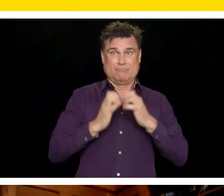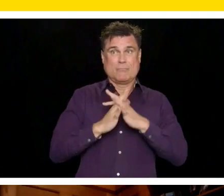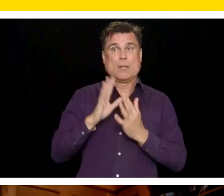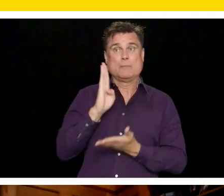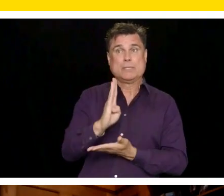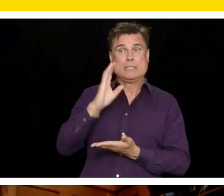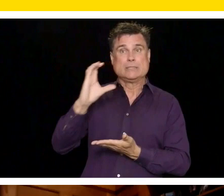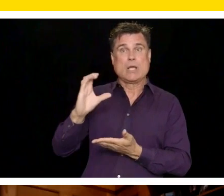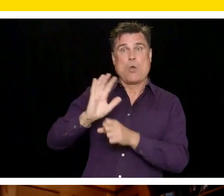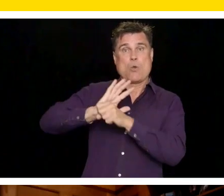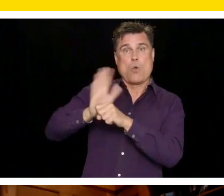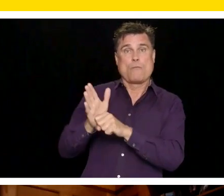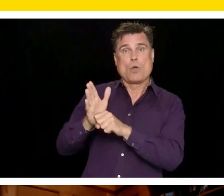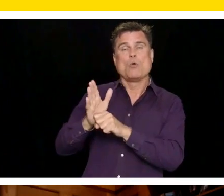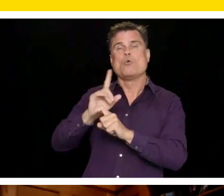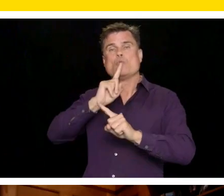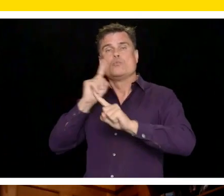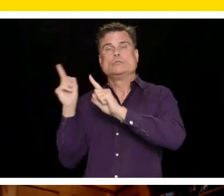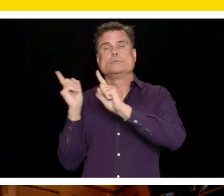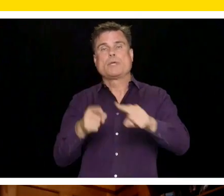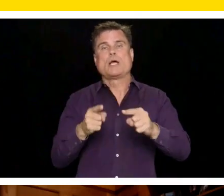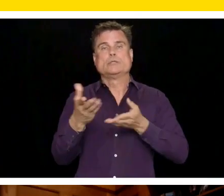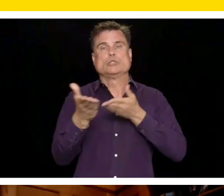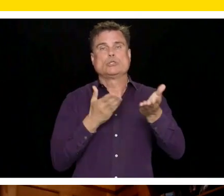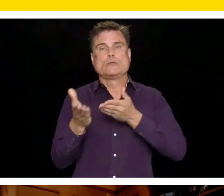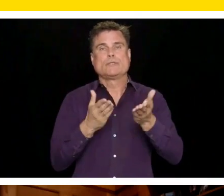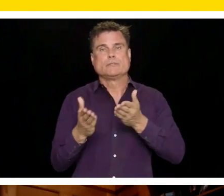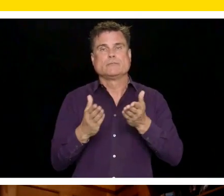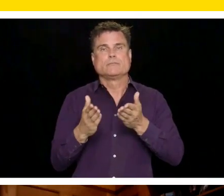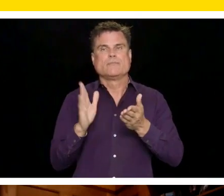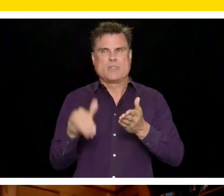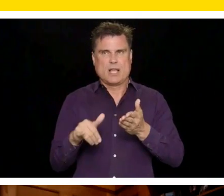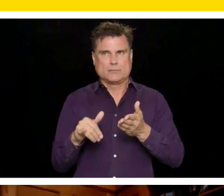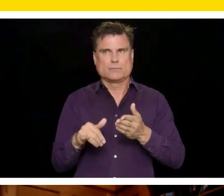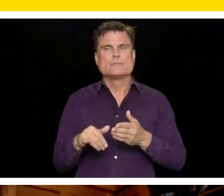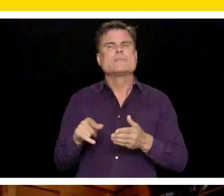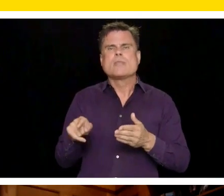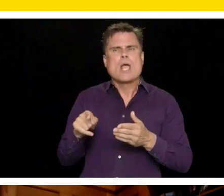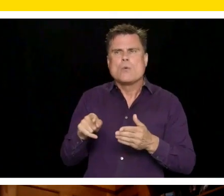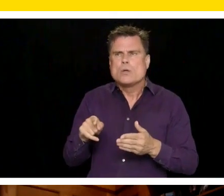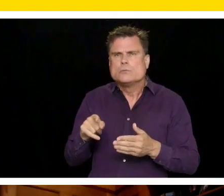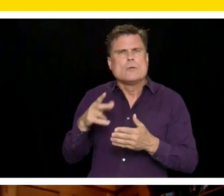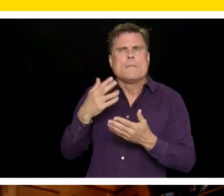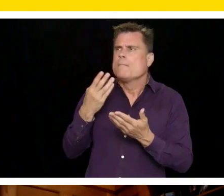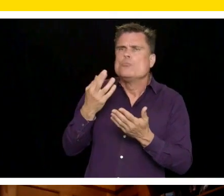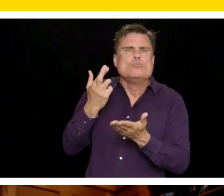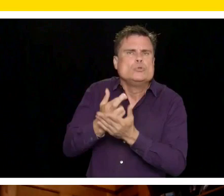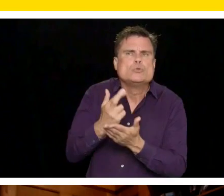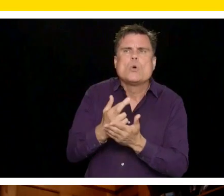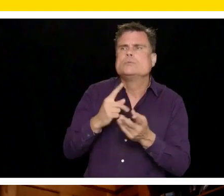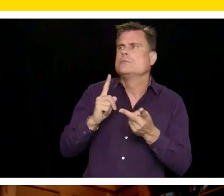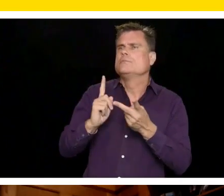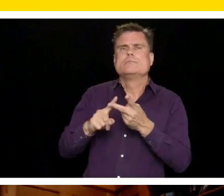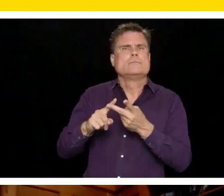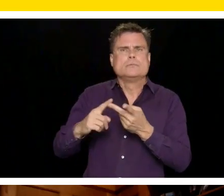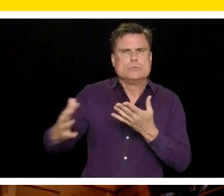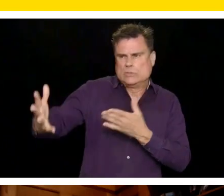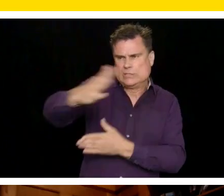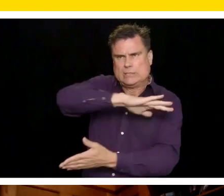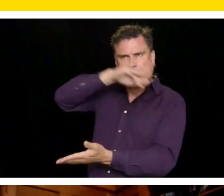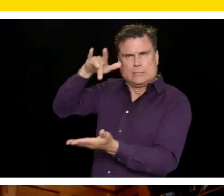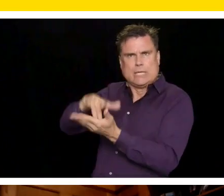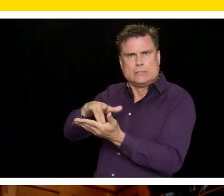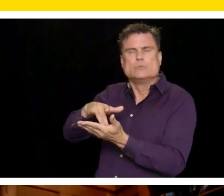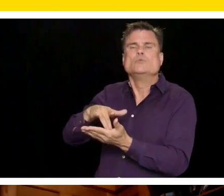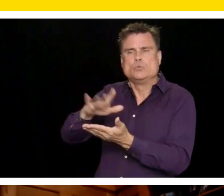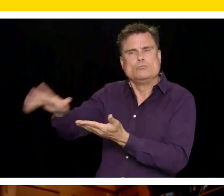businesses looking for information on resources available during this pandemic. And many of you have probably availed yourself of that, but if you haven't, I would suggest